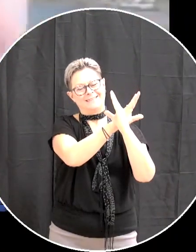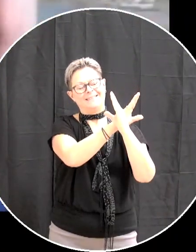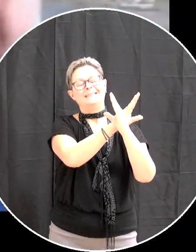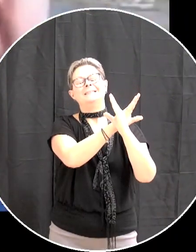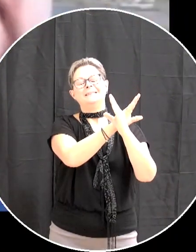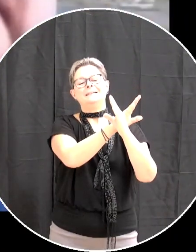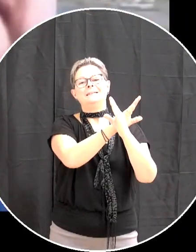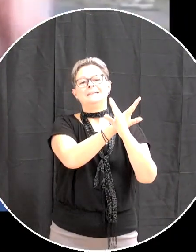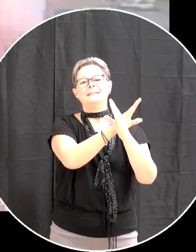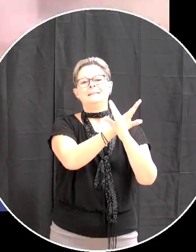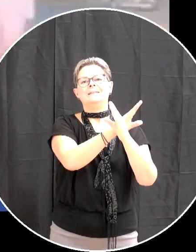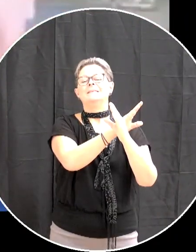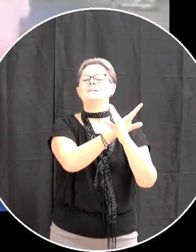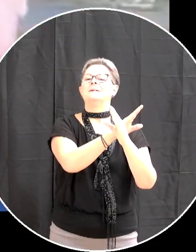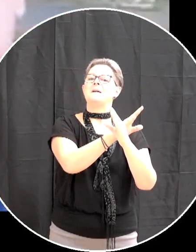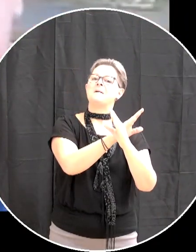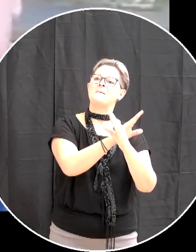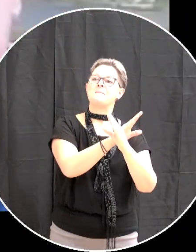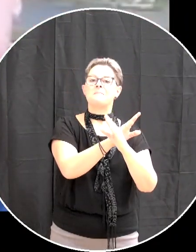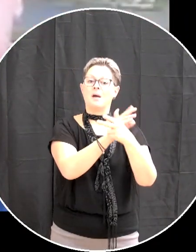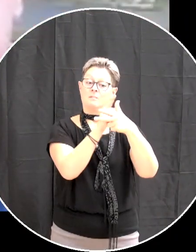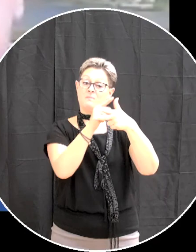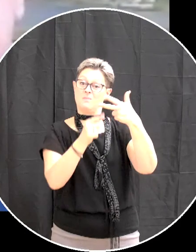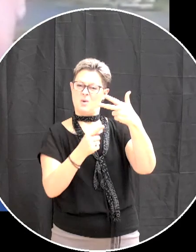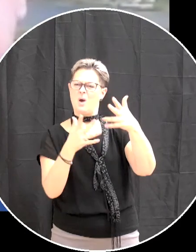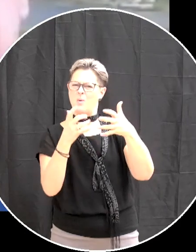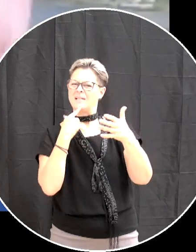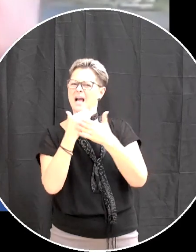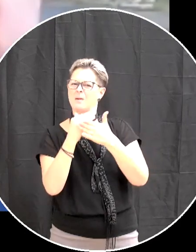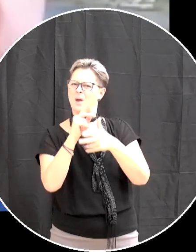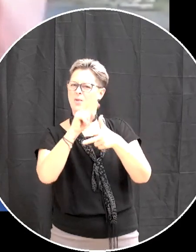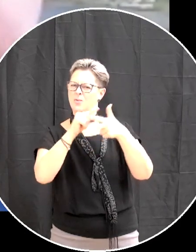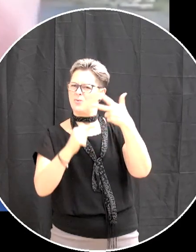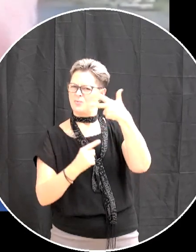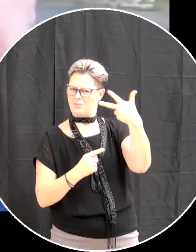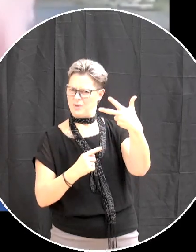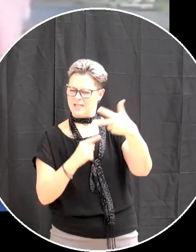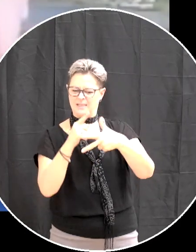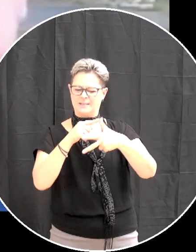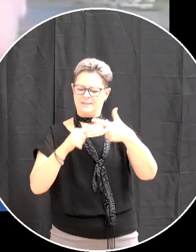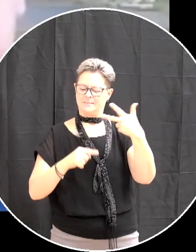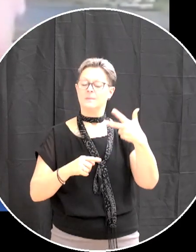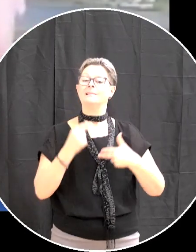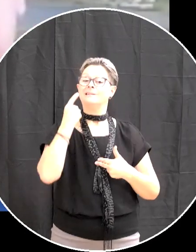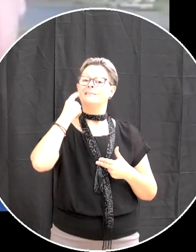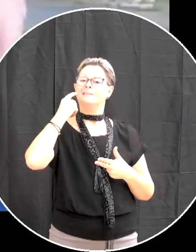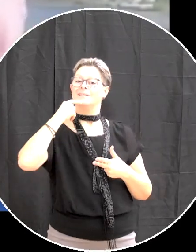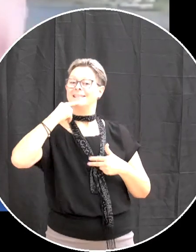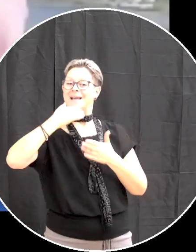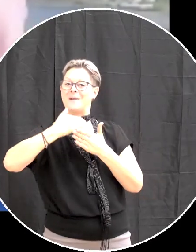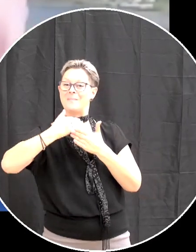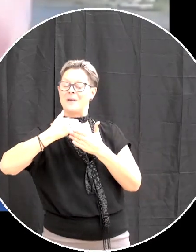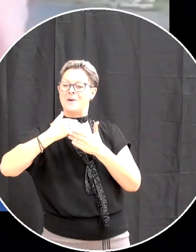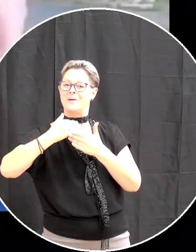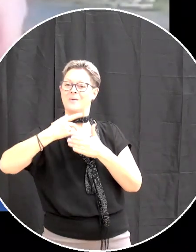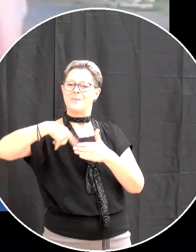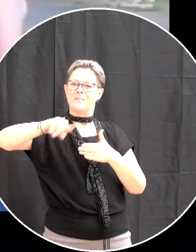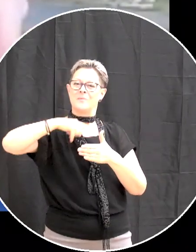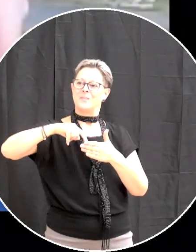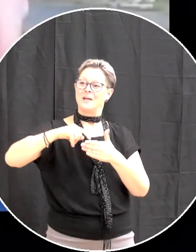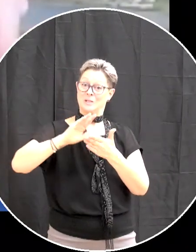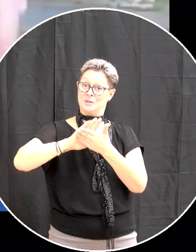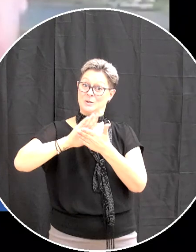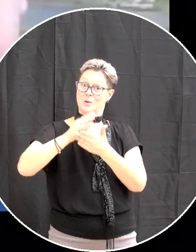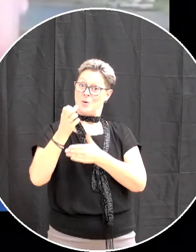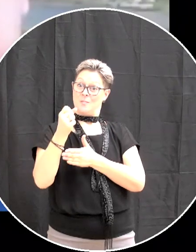And there are just 3 points that I want to mention. I had mentioned earlier that we had enlisted, the School Milk Foundation